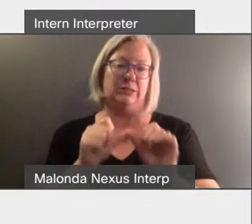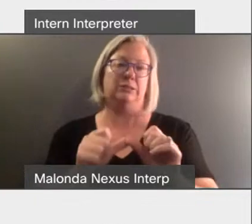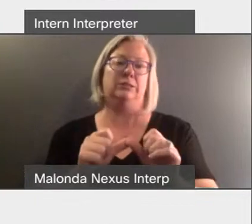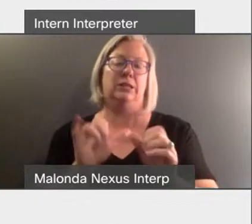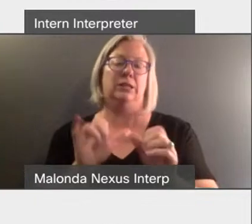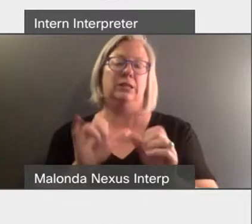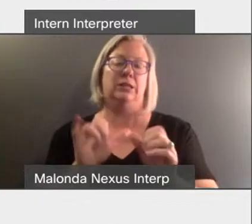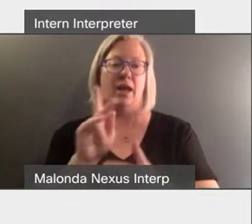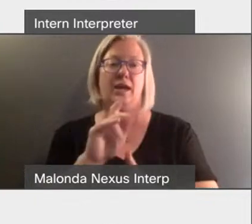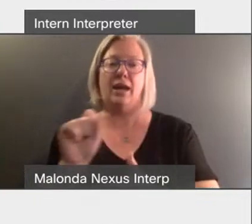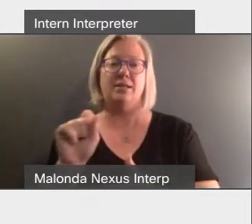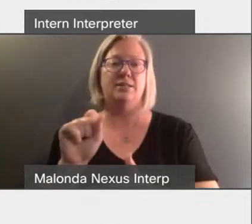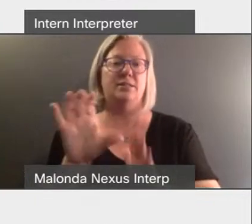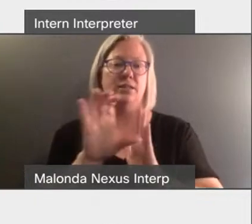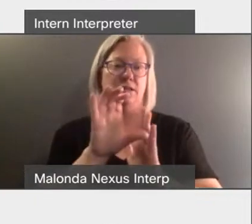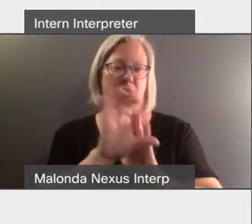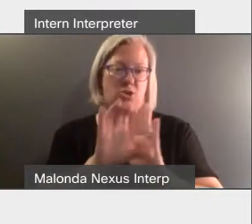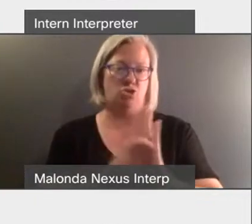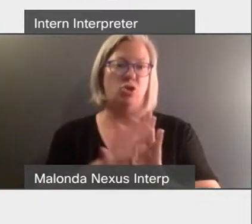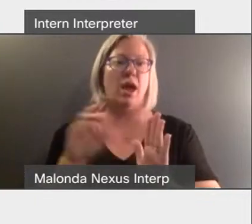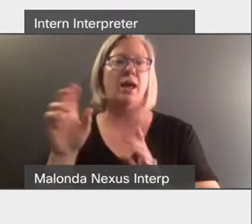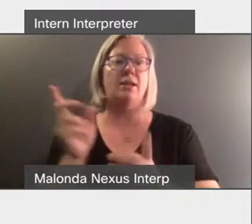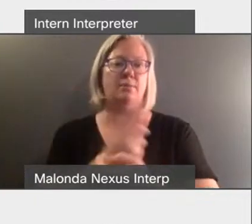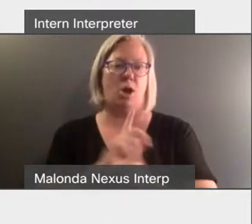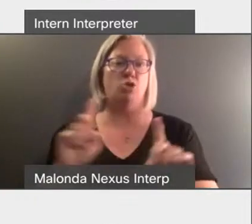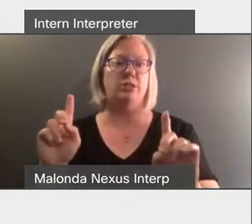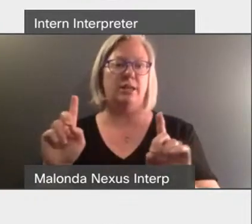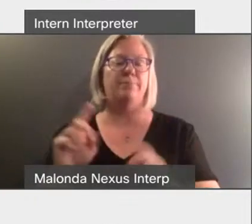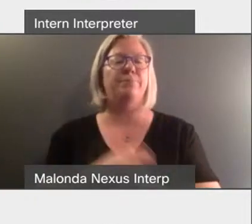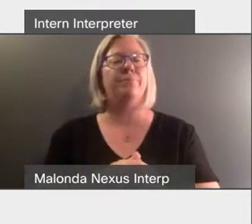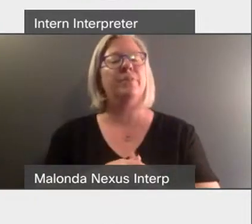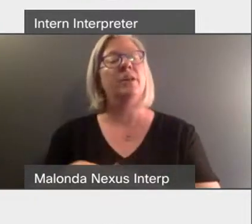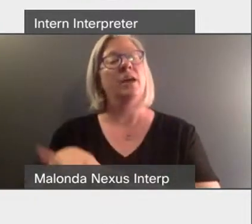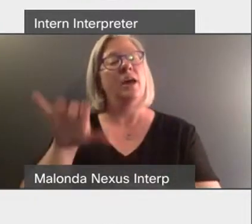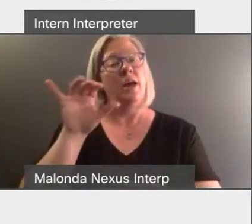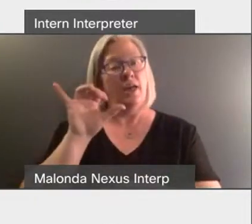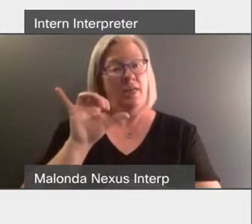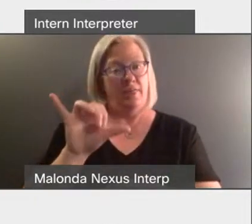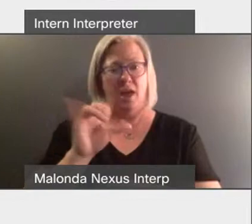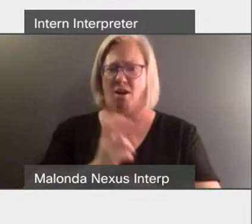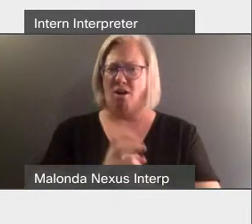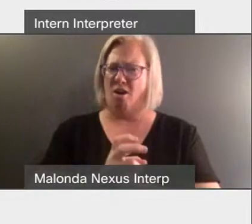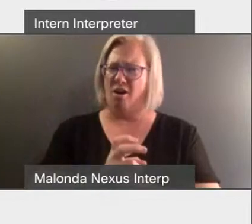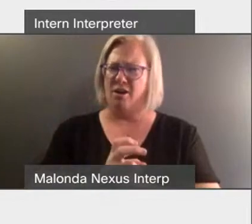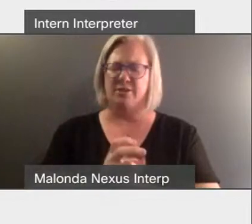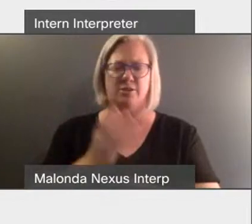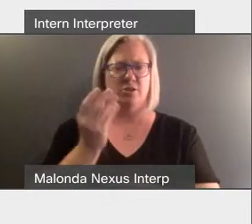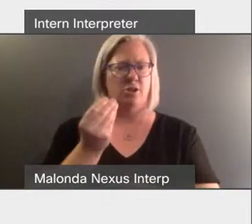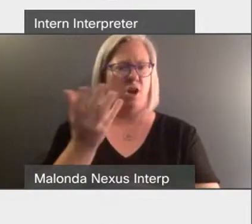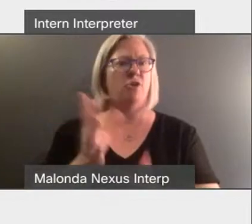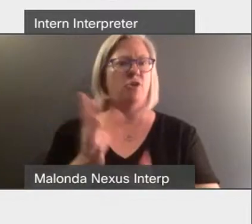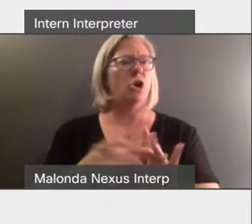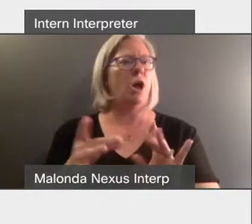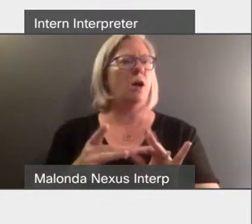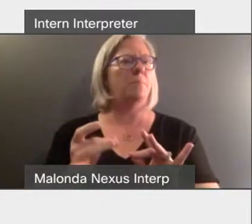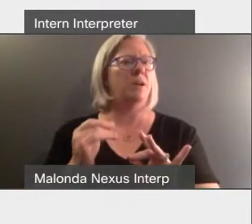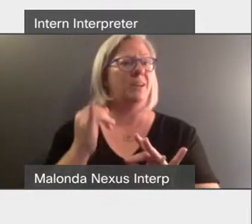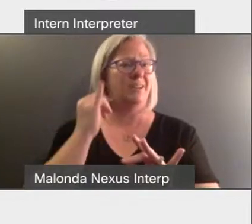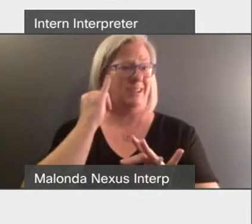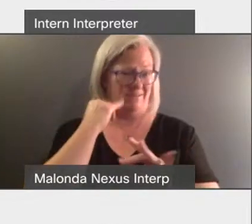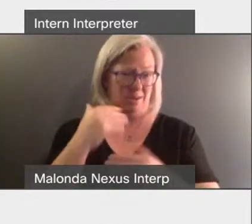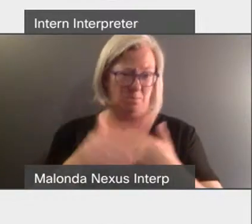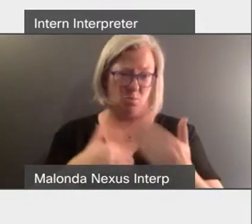Kansas Constitution and democracy. It's difficult to offer comments when the process kind of superseded